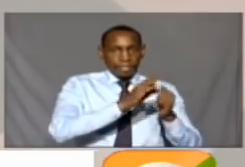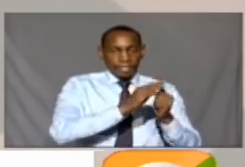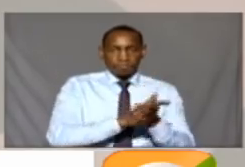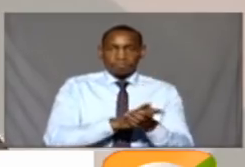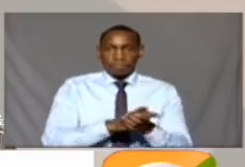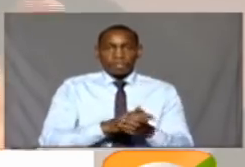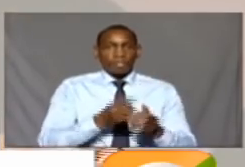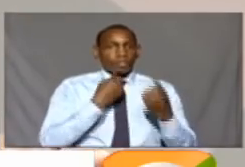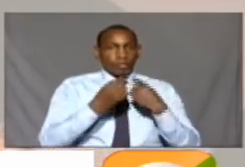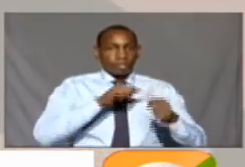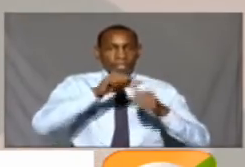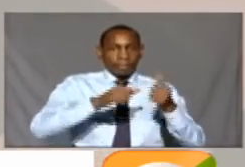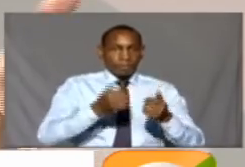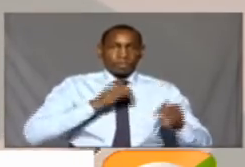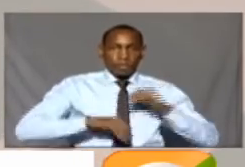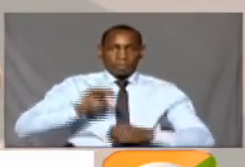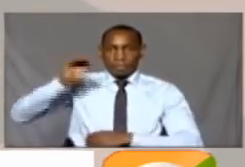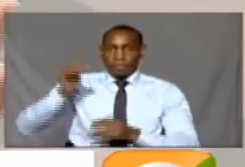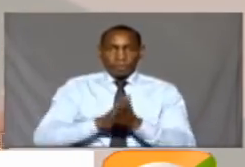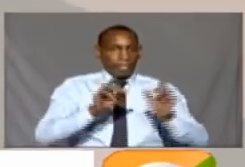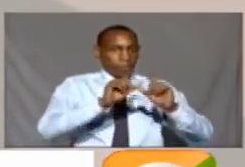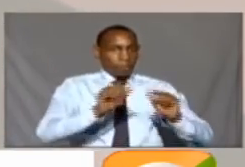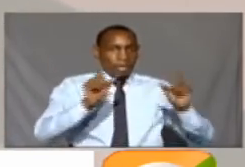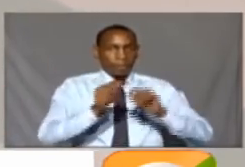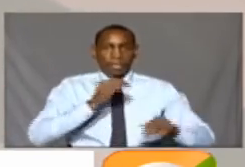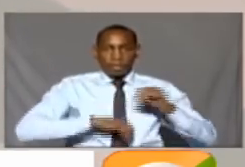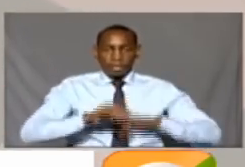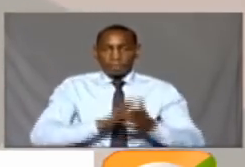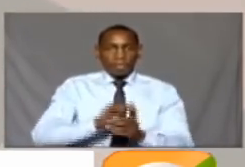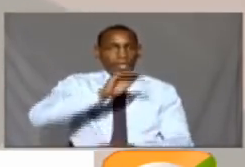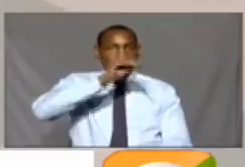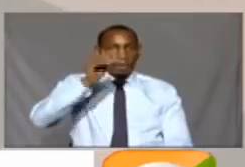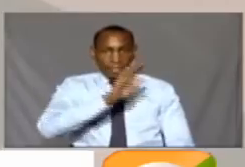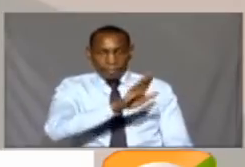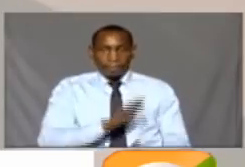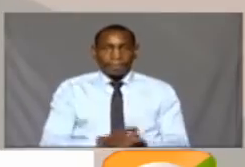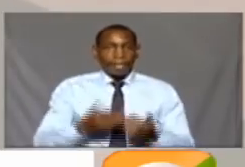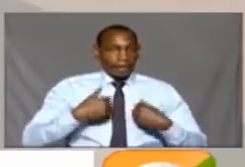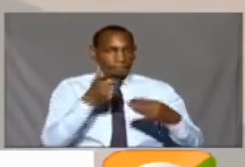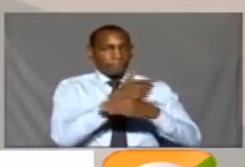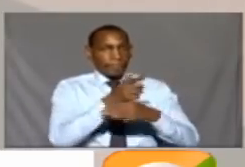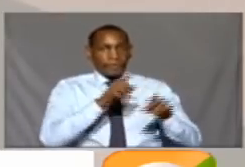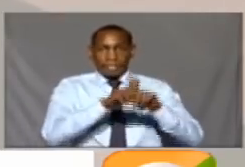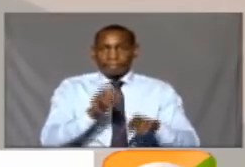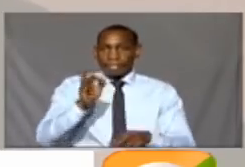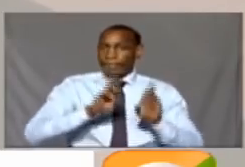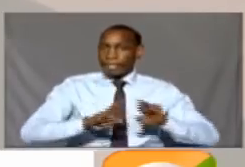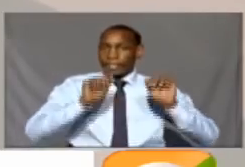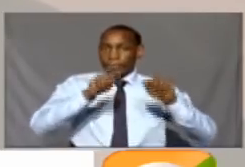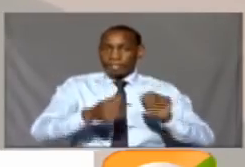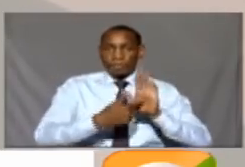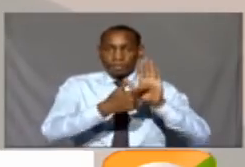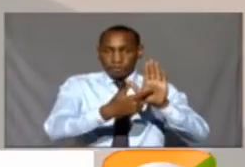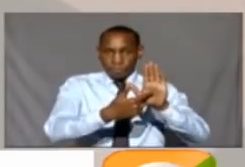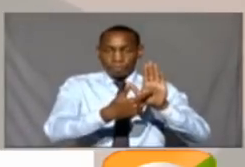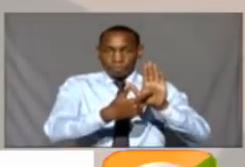counties. Yes. You raised concerns about allegations of corruption at your in county. In my own county. In your own county. We have that clip. Yes. And if we are ready, we can actually just play a little